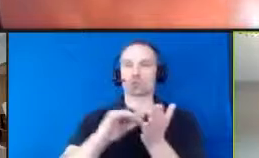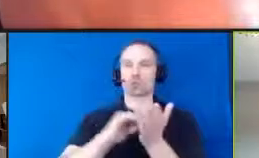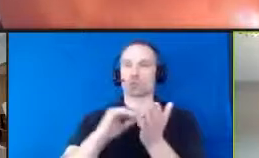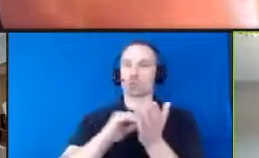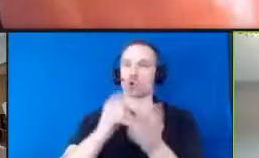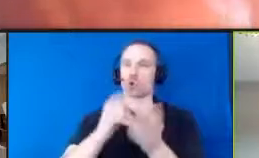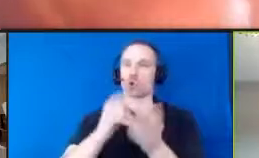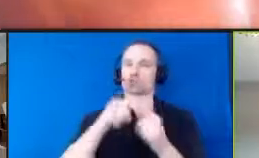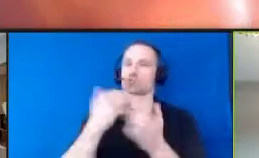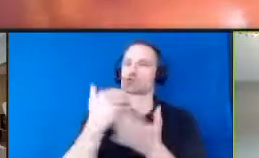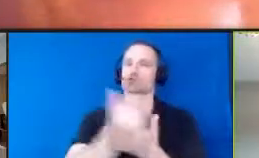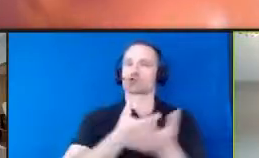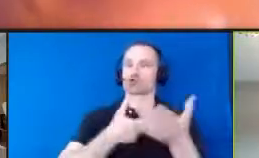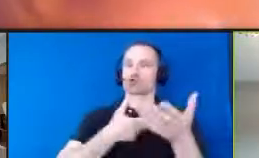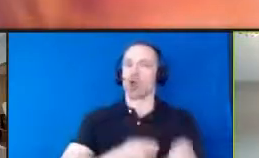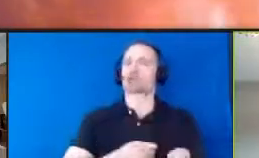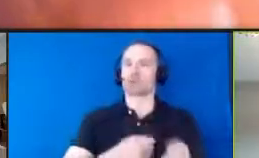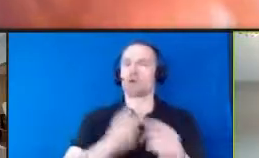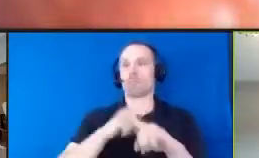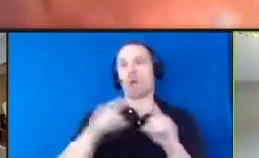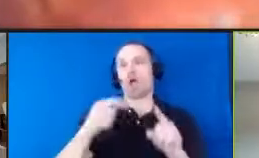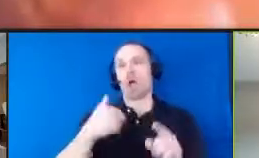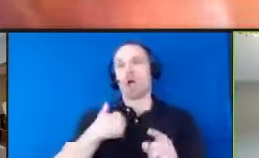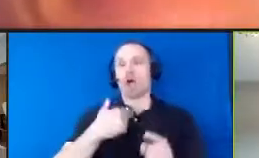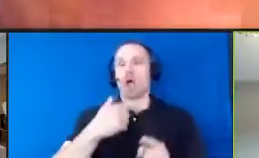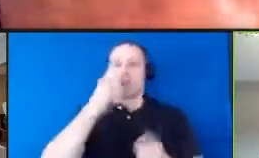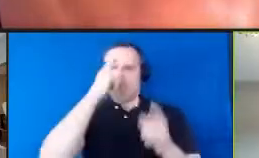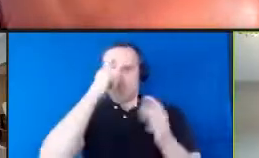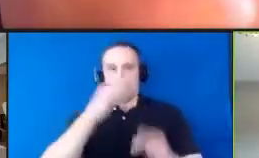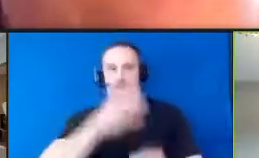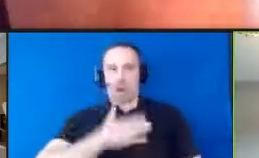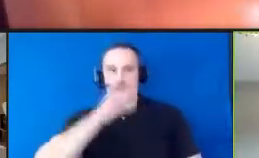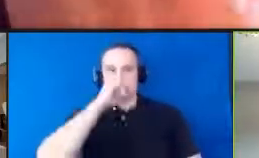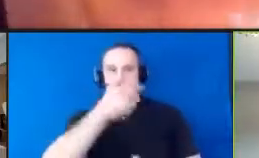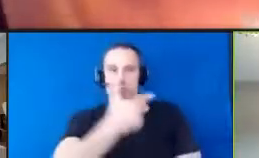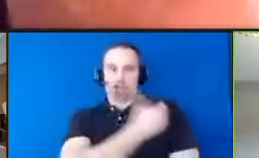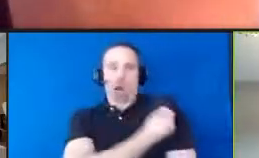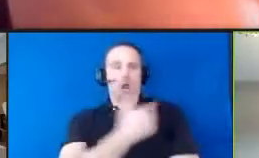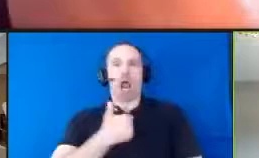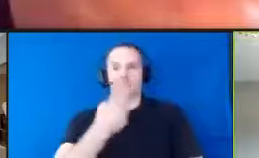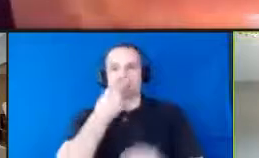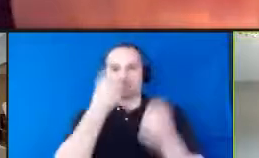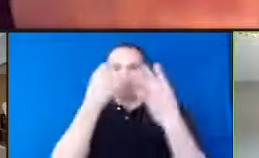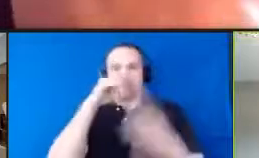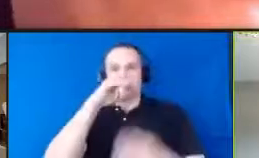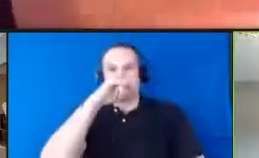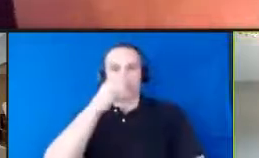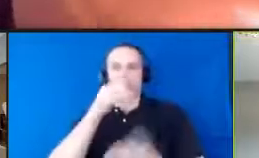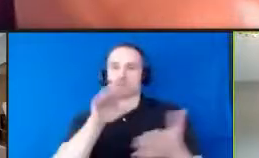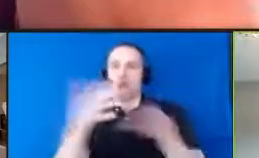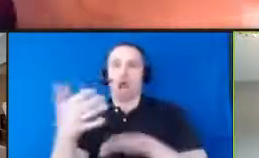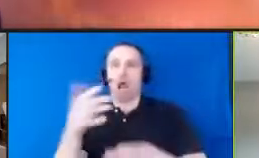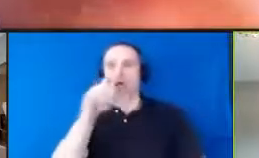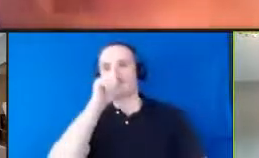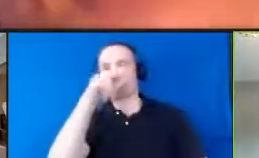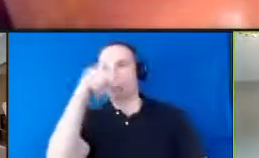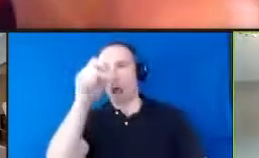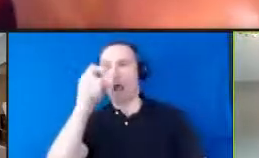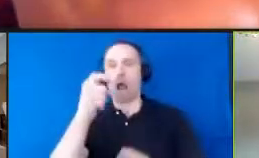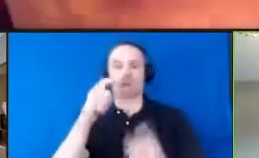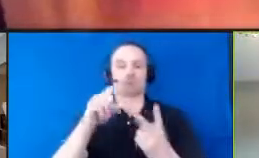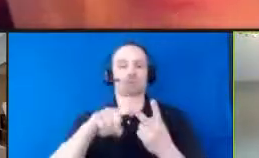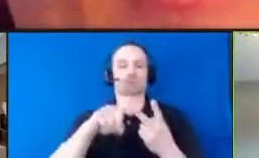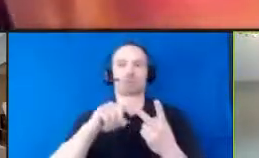I've chosen to get them vaccinated. I've seen too many kids die from things like chicken pox, whooping cough when I was working at